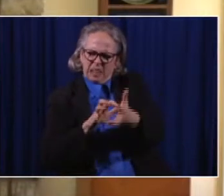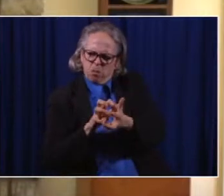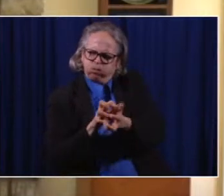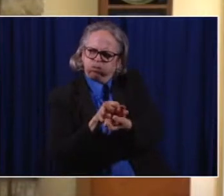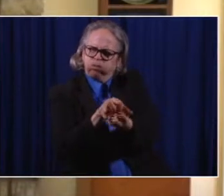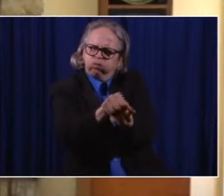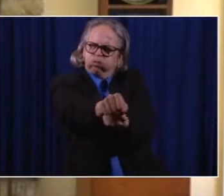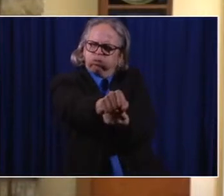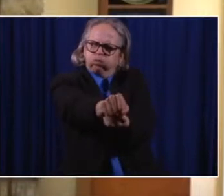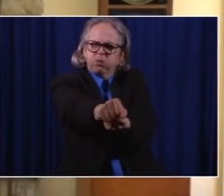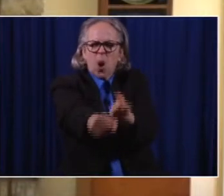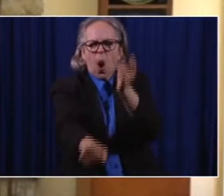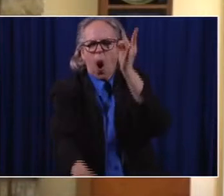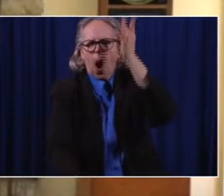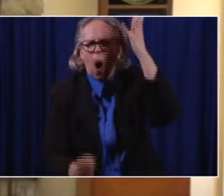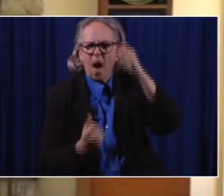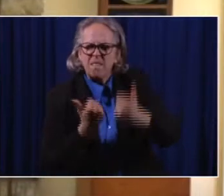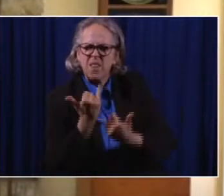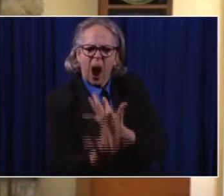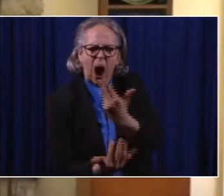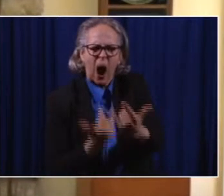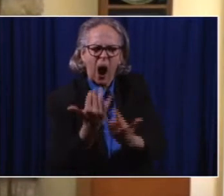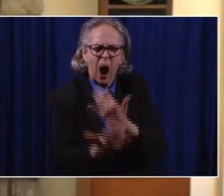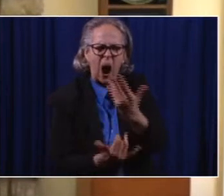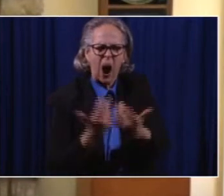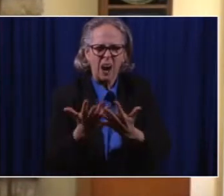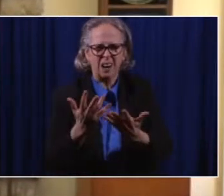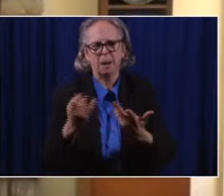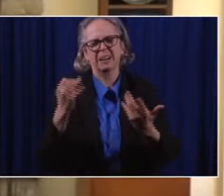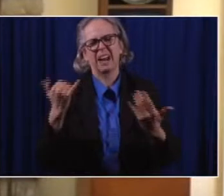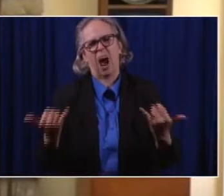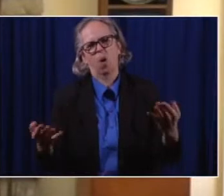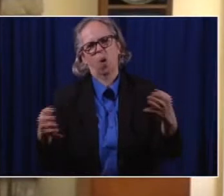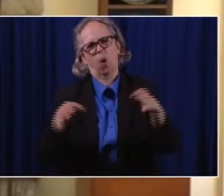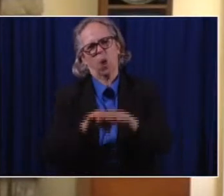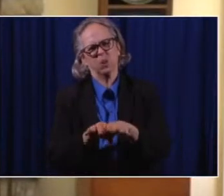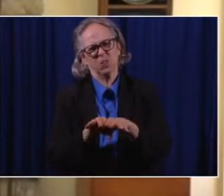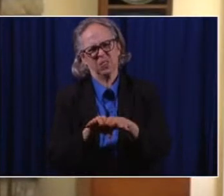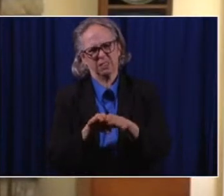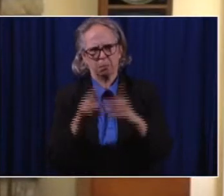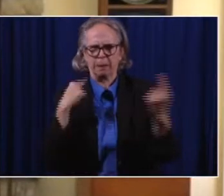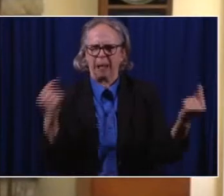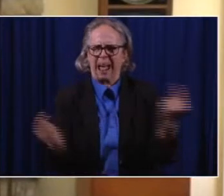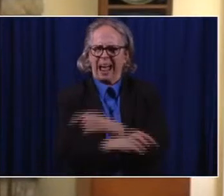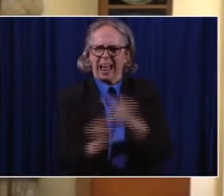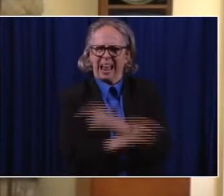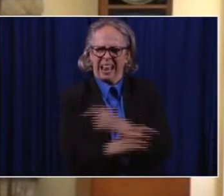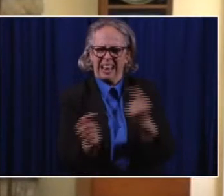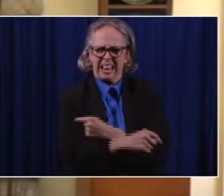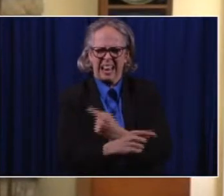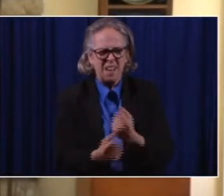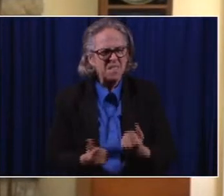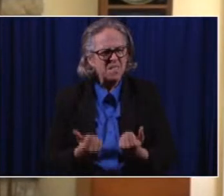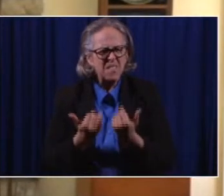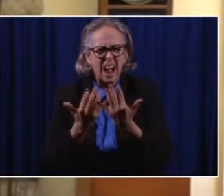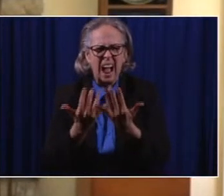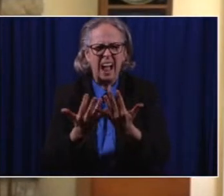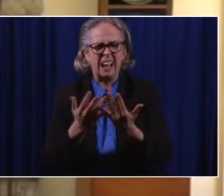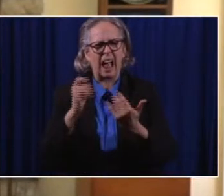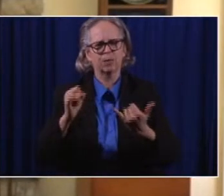there this morning, could get onto the bridge then. It cooled enough. That is going on at this